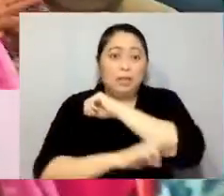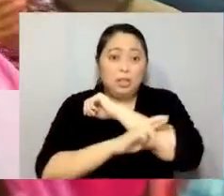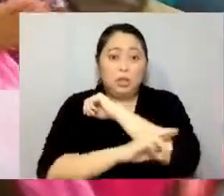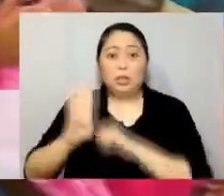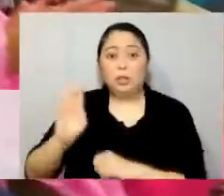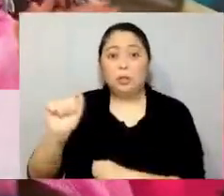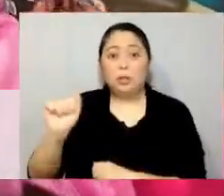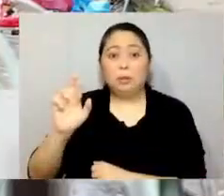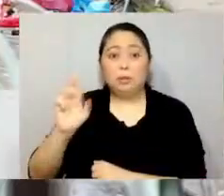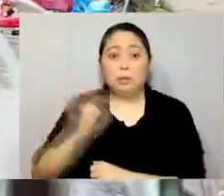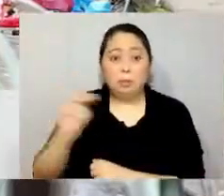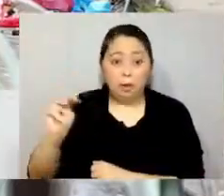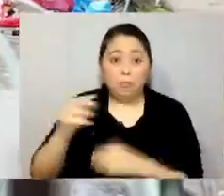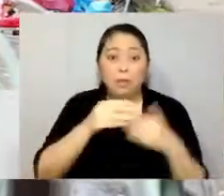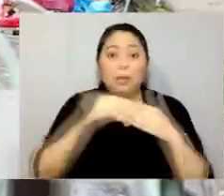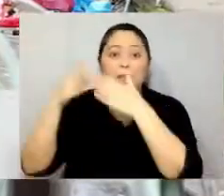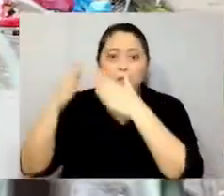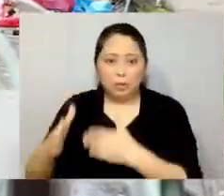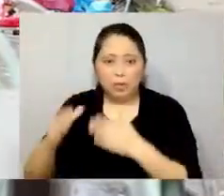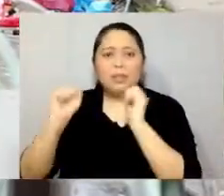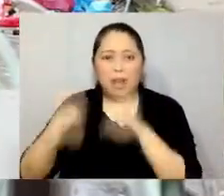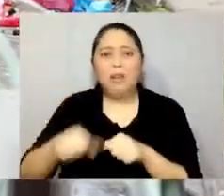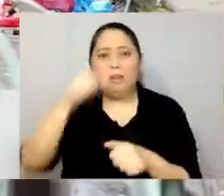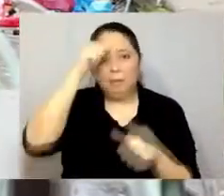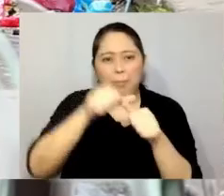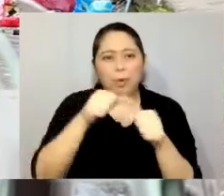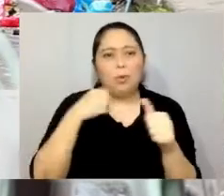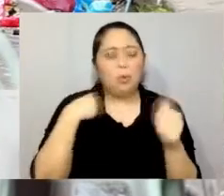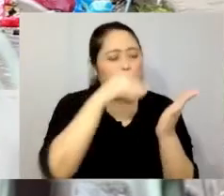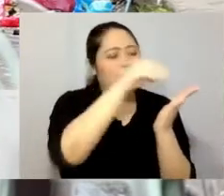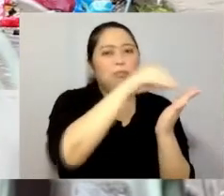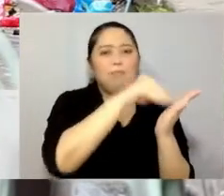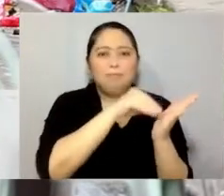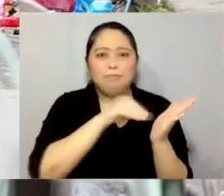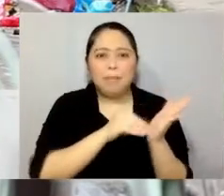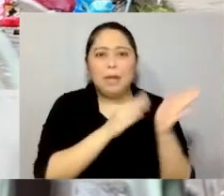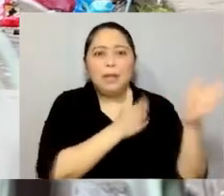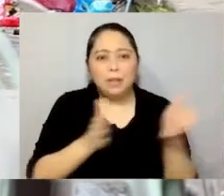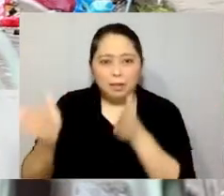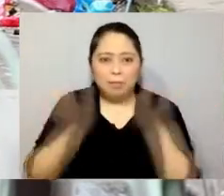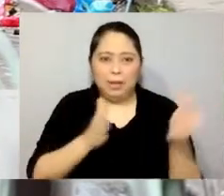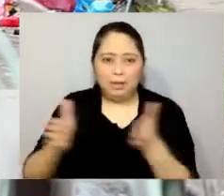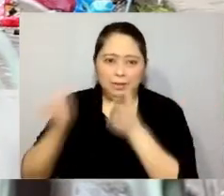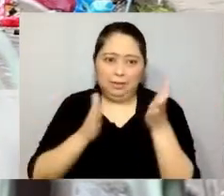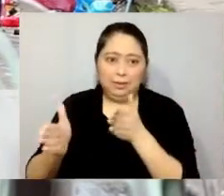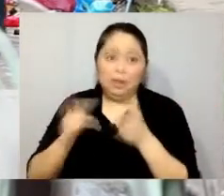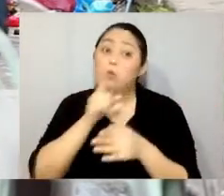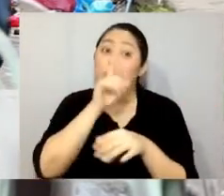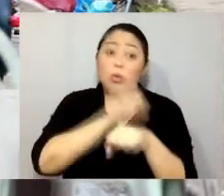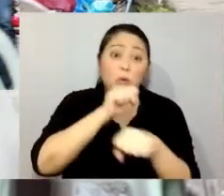agenda. Indeed, the work is far from over.